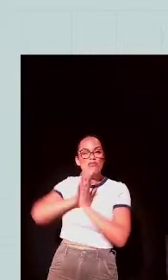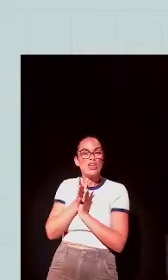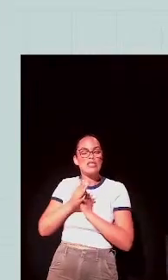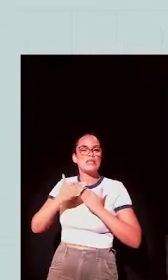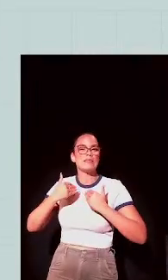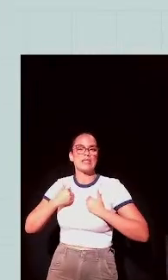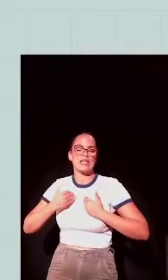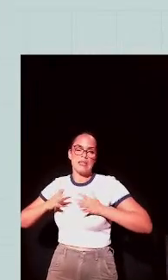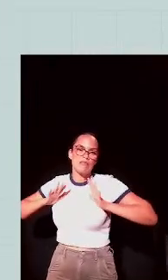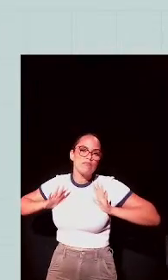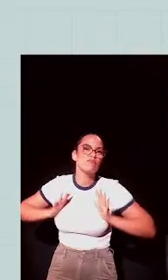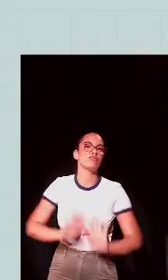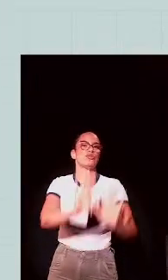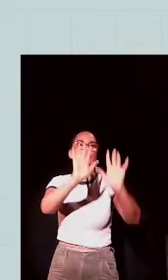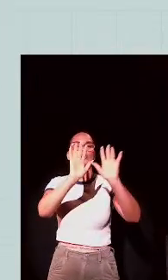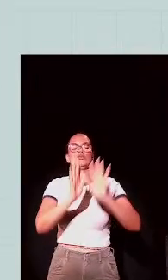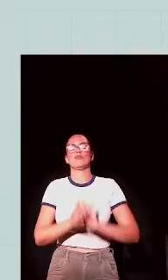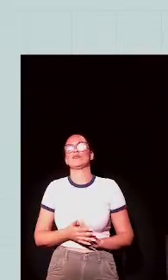away.